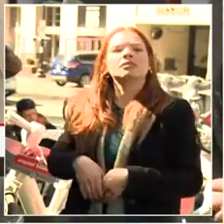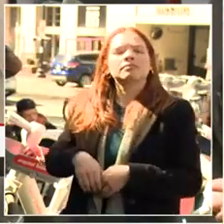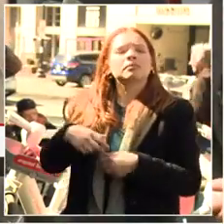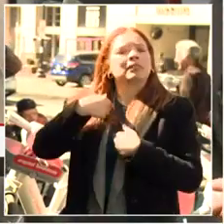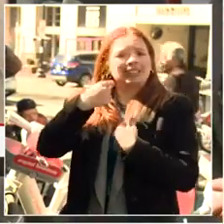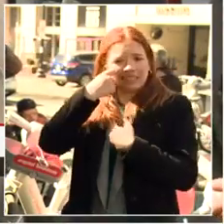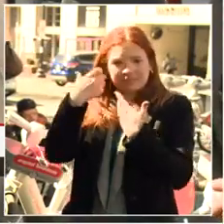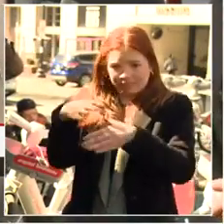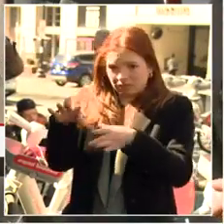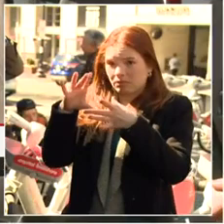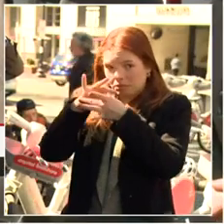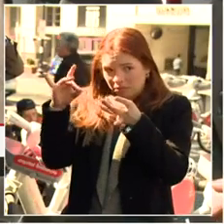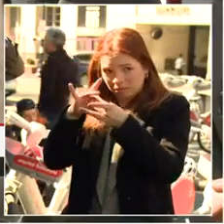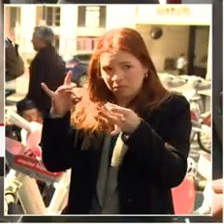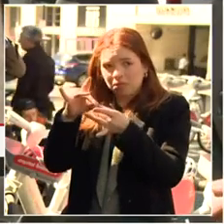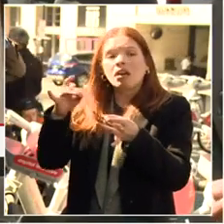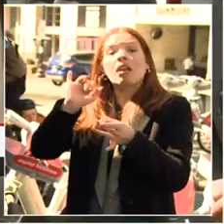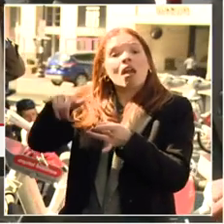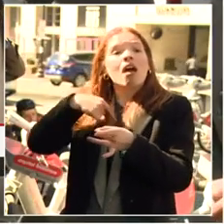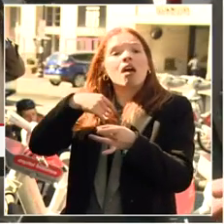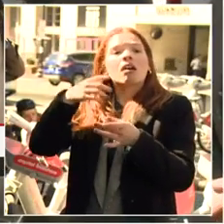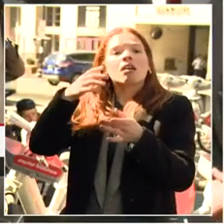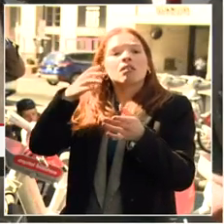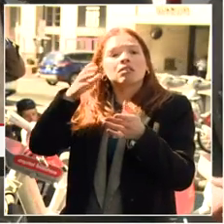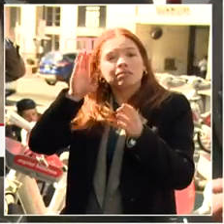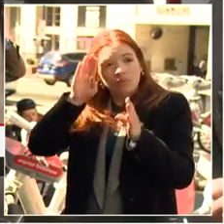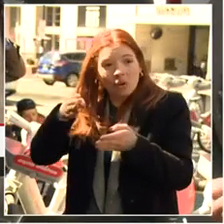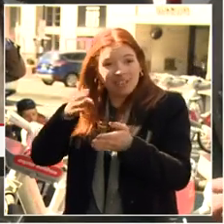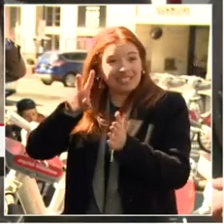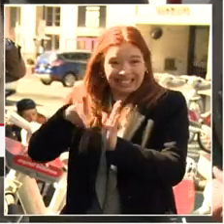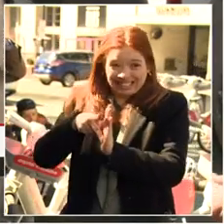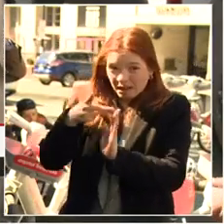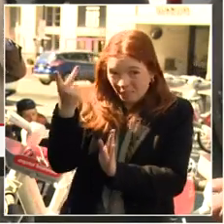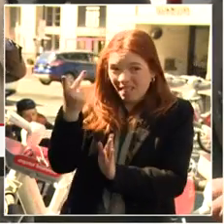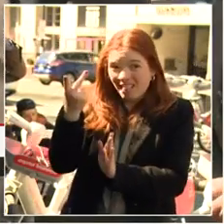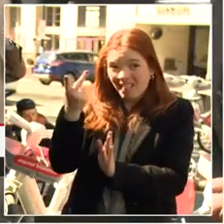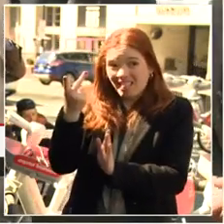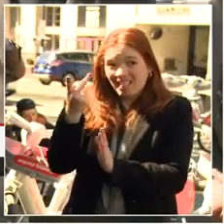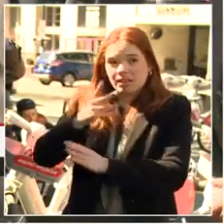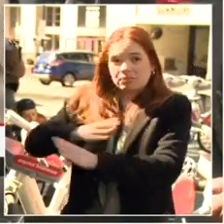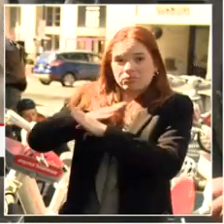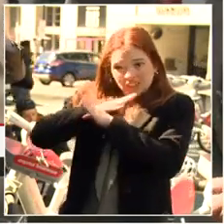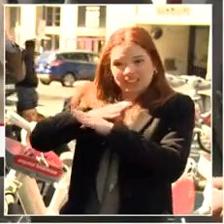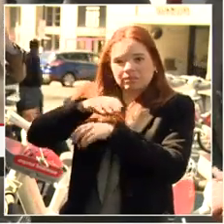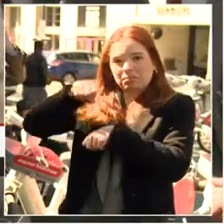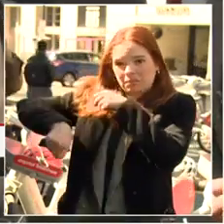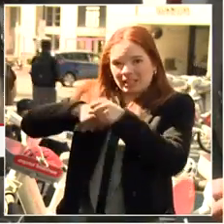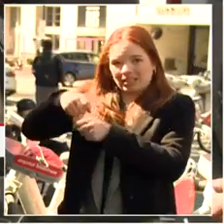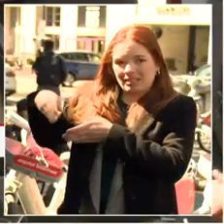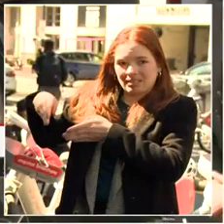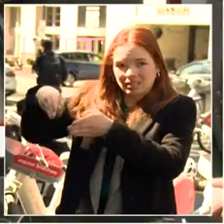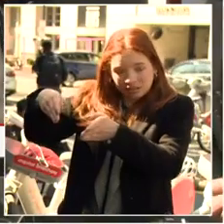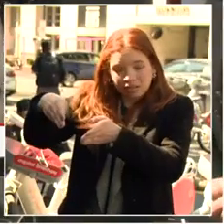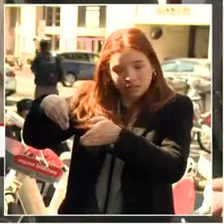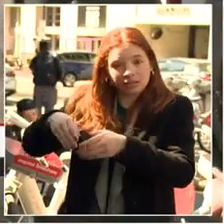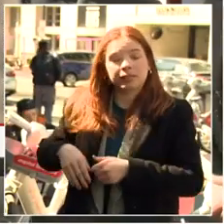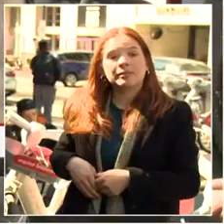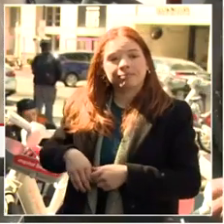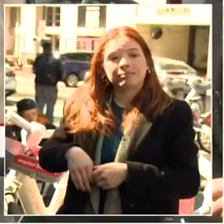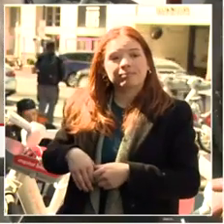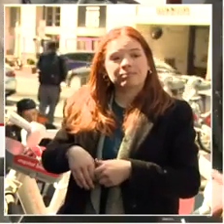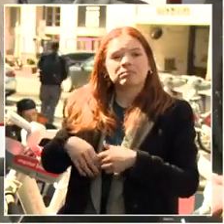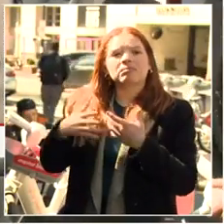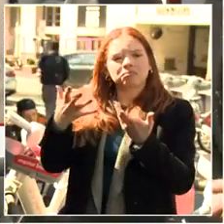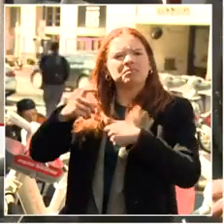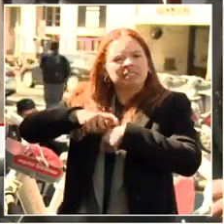have almost doubled the number of protected bike lanes and bike lanes just in a fairly short period of time. But